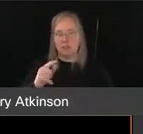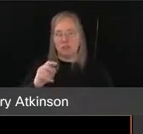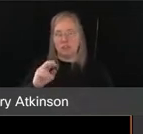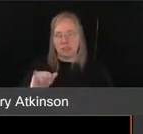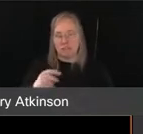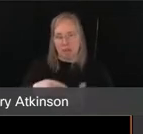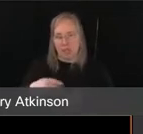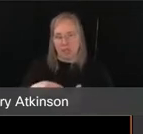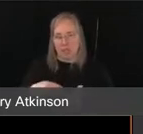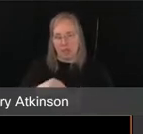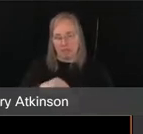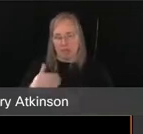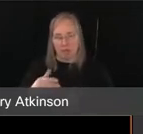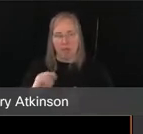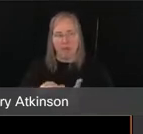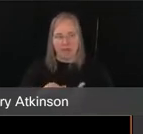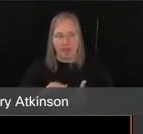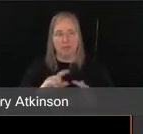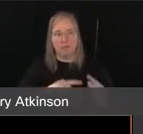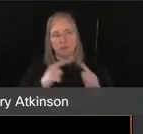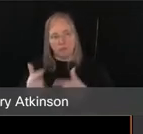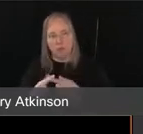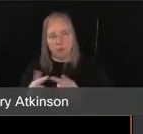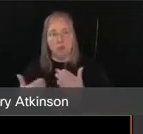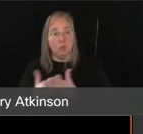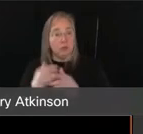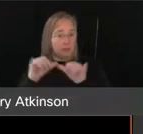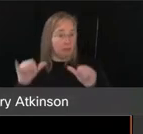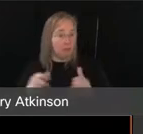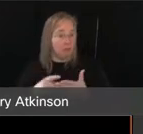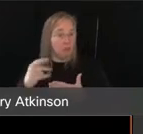into a new systemic project we want to start.